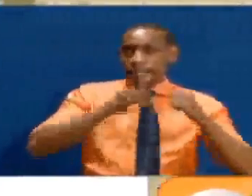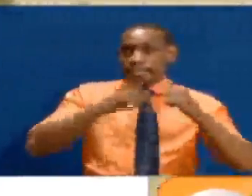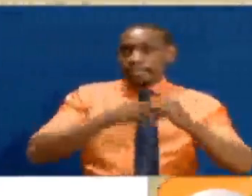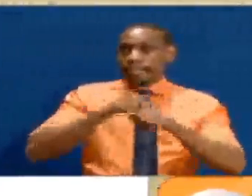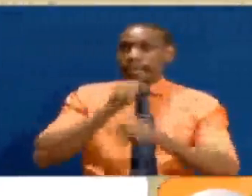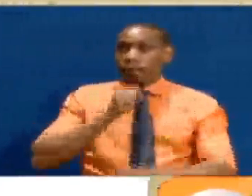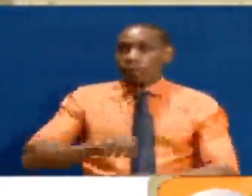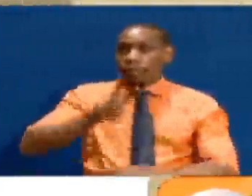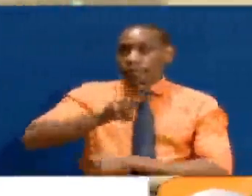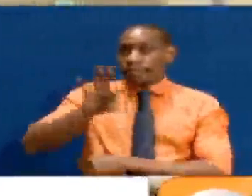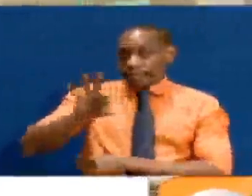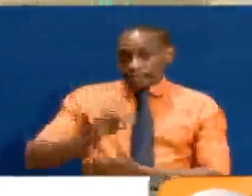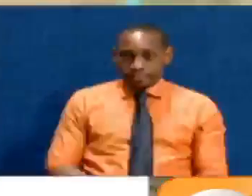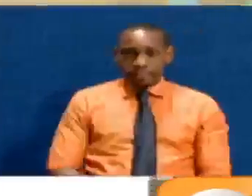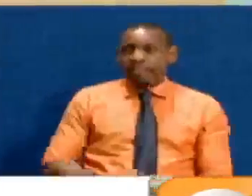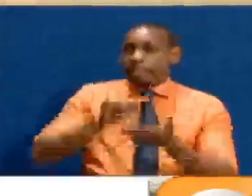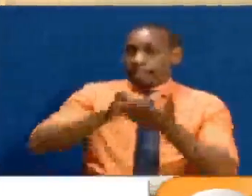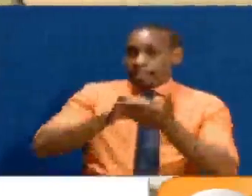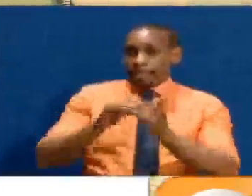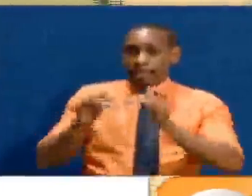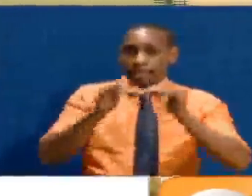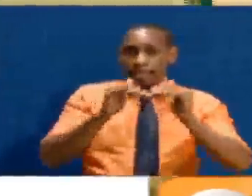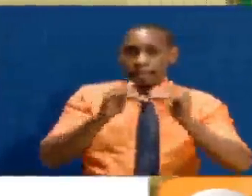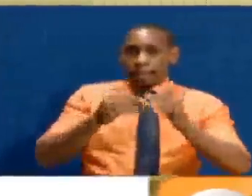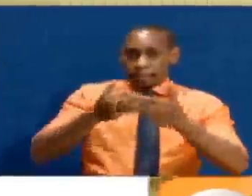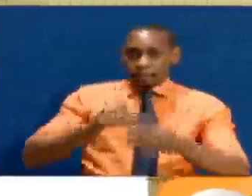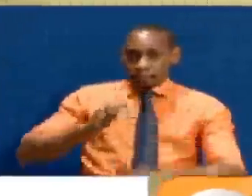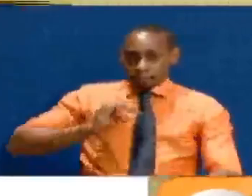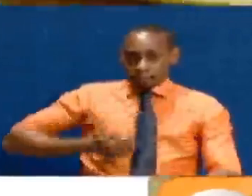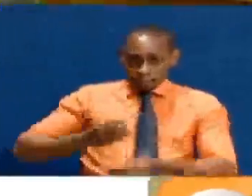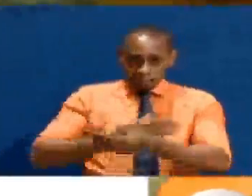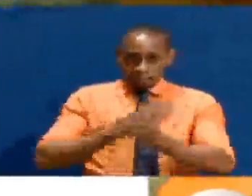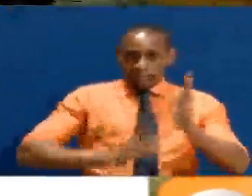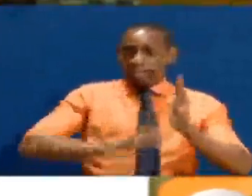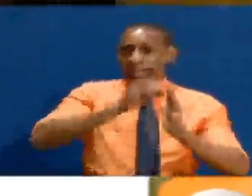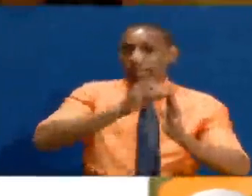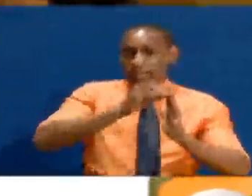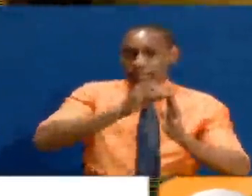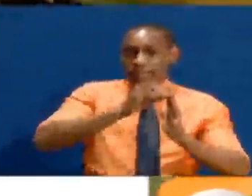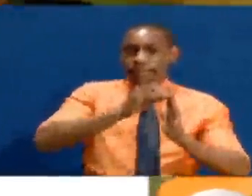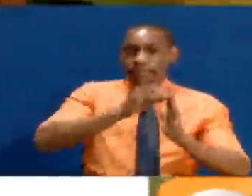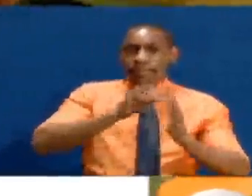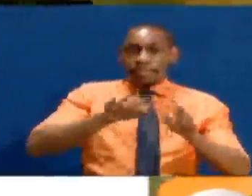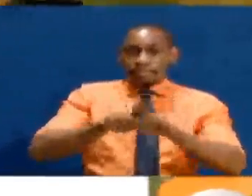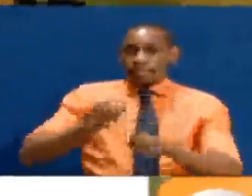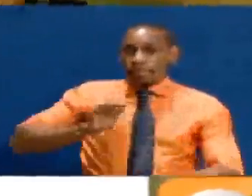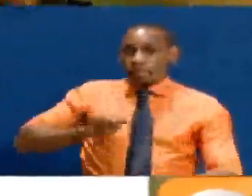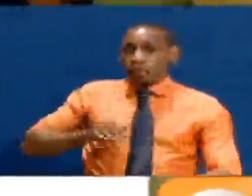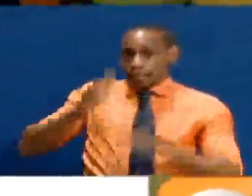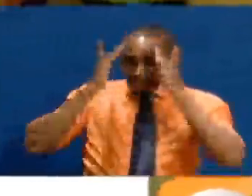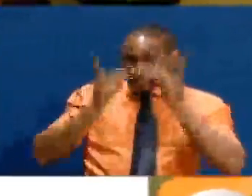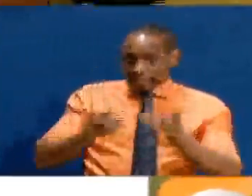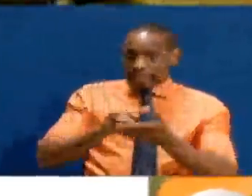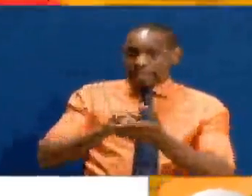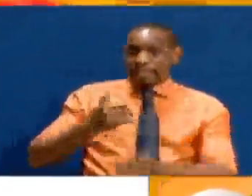the age of 23. It was stage 0 breast cancer, ductal carcinoma in situ. Mwende decided to